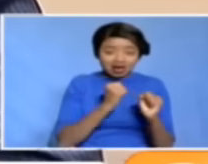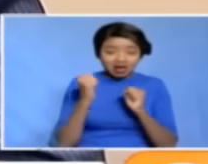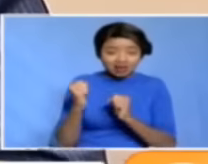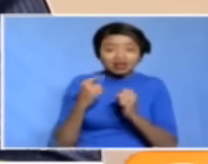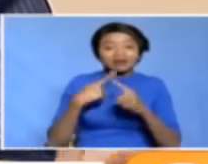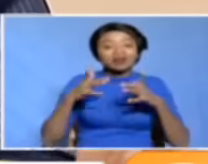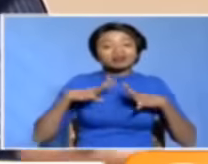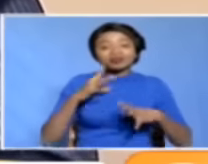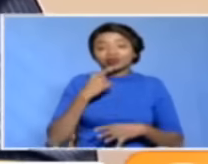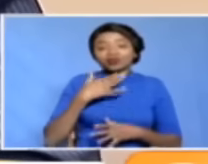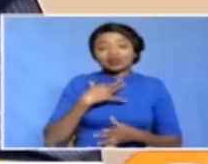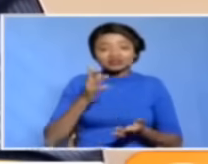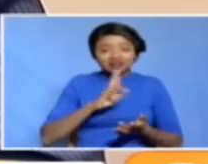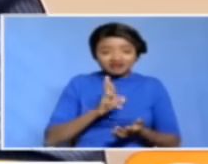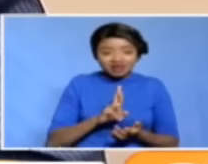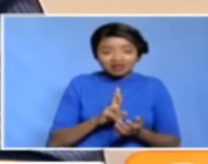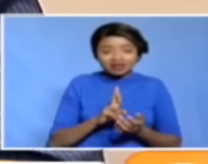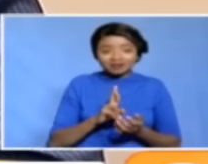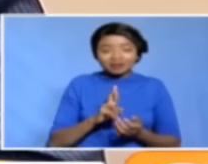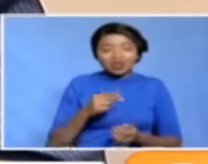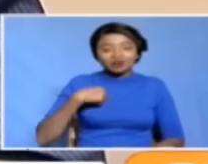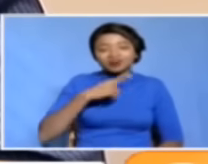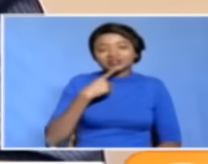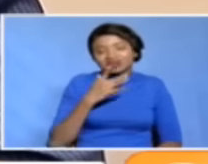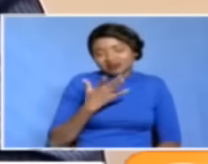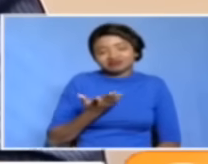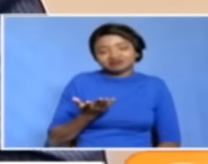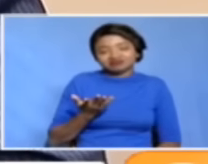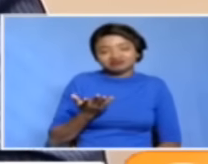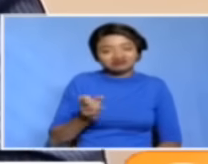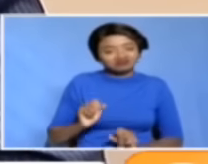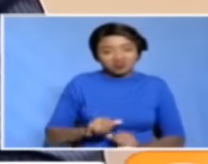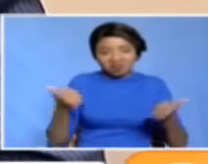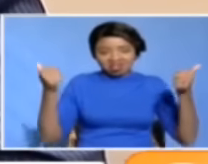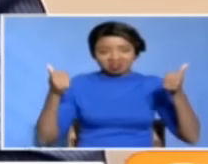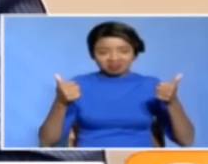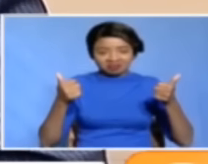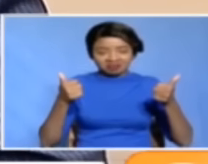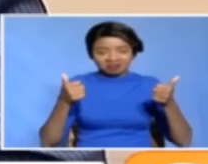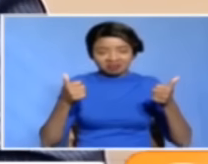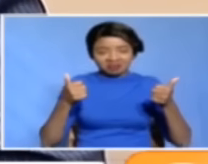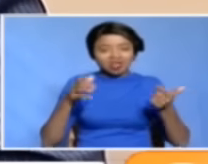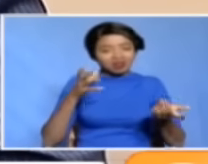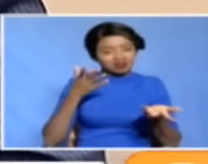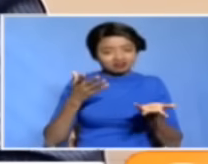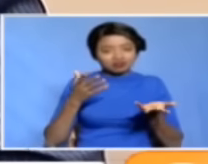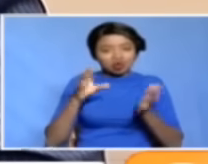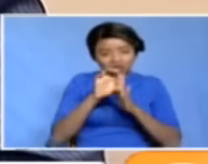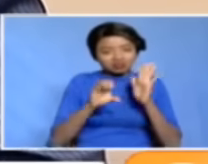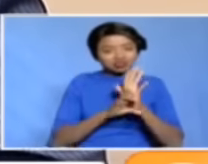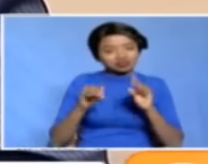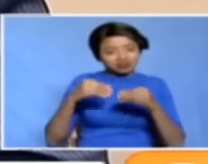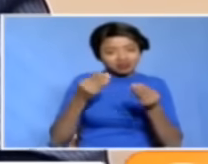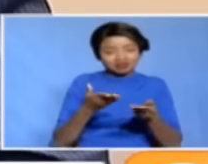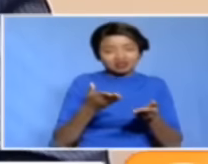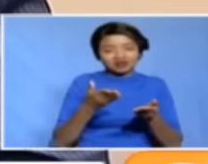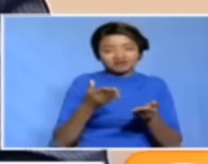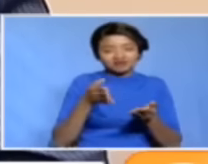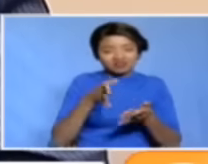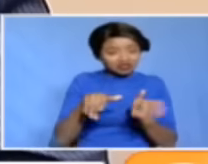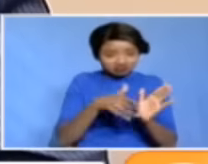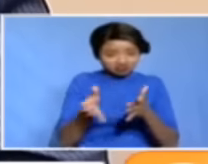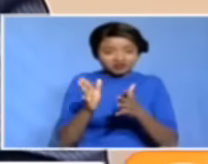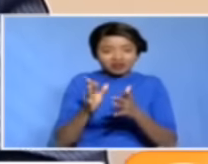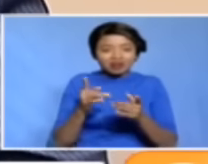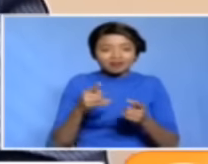referendum, we are telling them, fine, the provision in the constitution provide you for that. But because you have